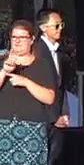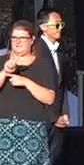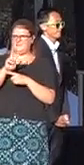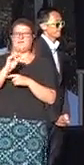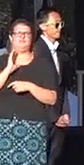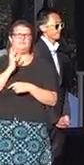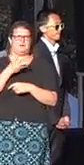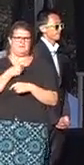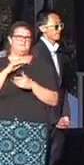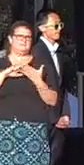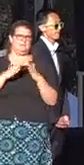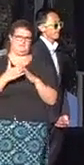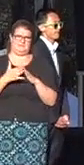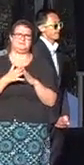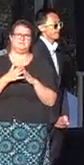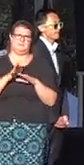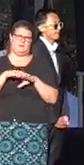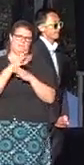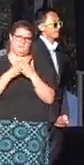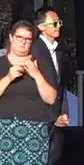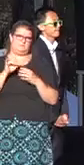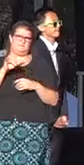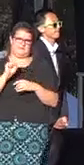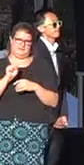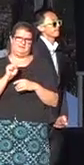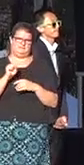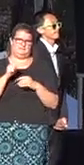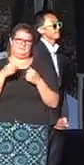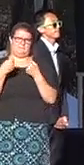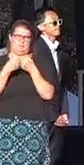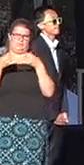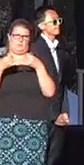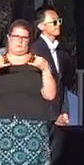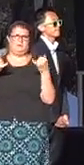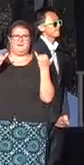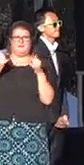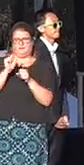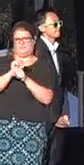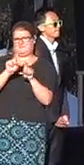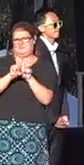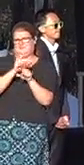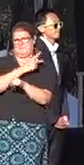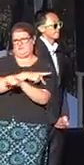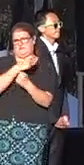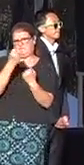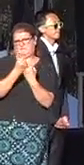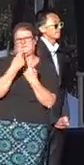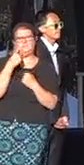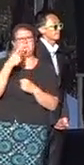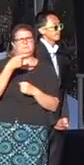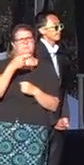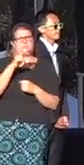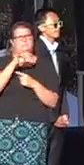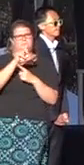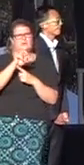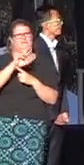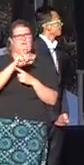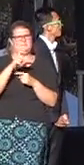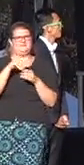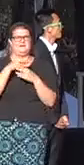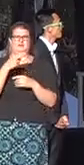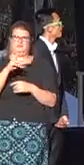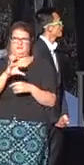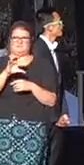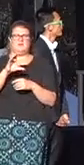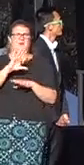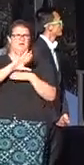and transgender communities on both sides of the border. She currently works as a patient advocate for Pride Pharmacy in Hillcrest. For